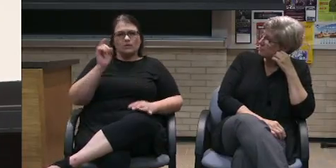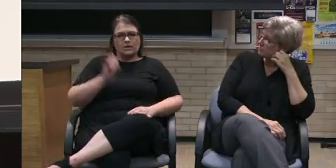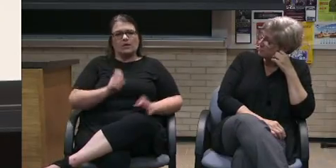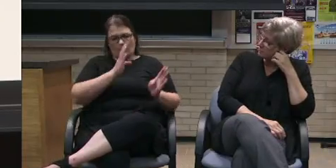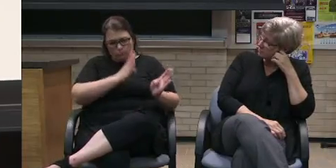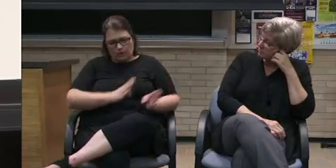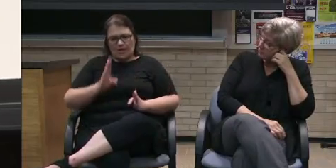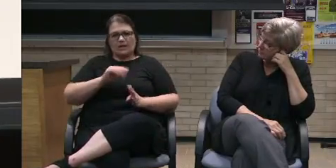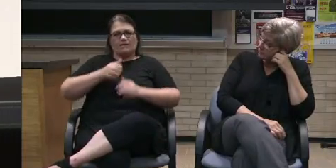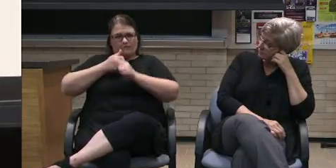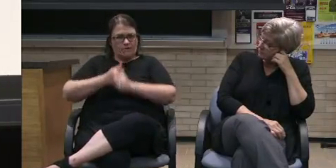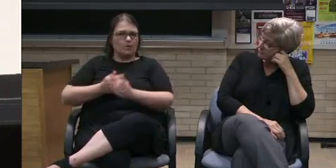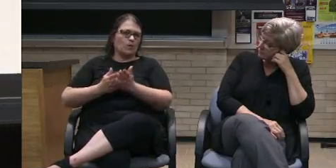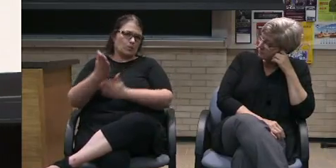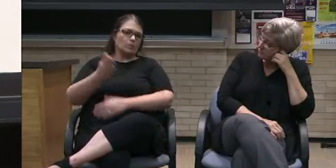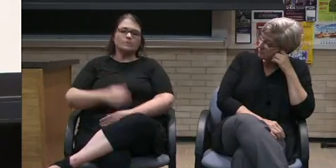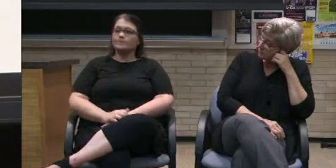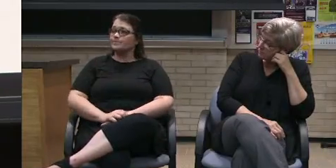it.